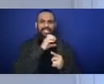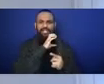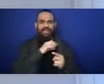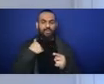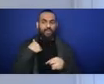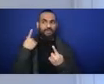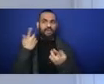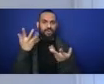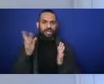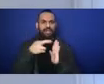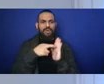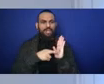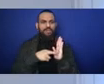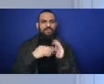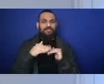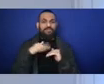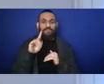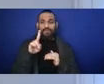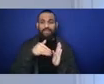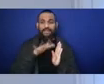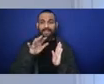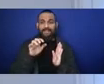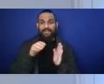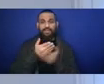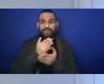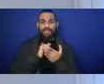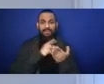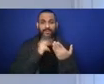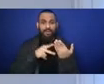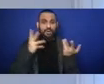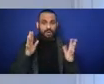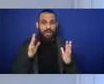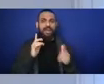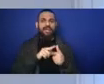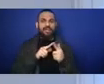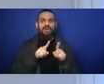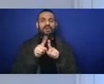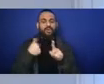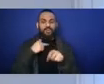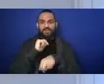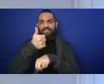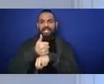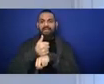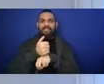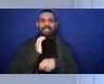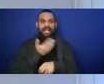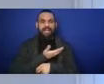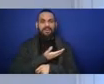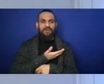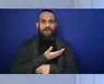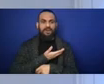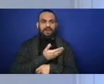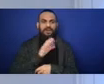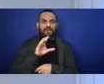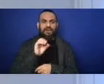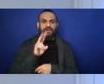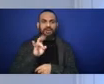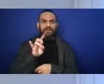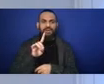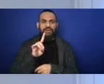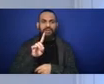several initiatives that we've been doing. We've been sending our education task force to several senior centers throughout the